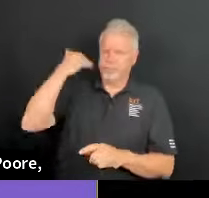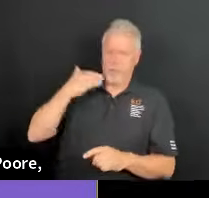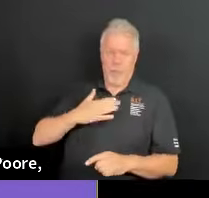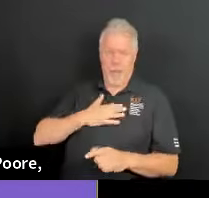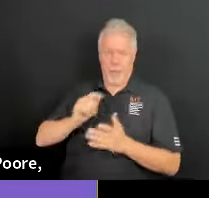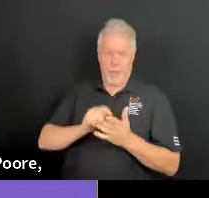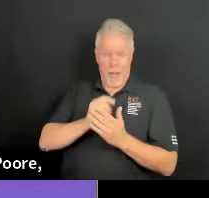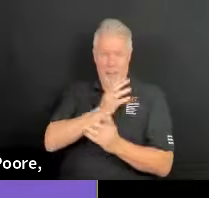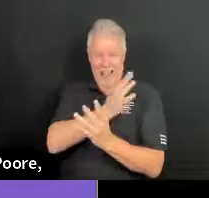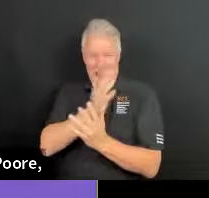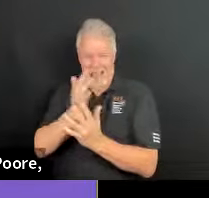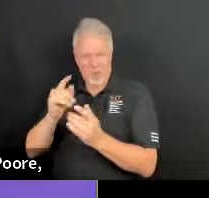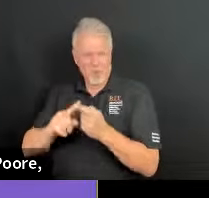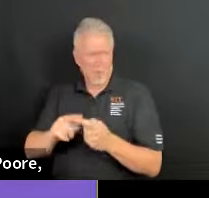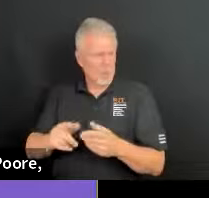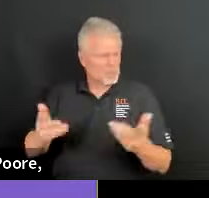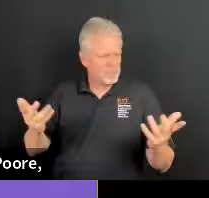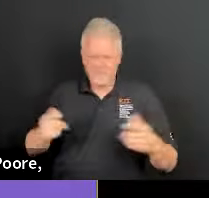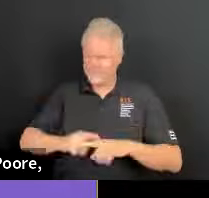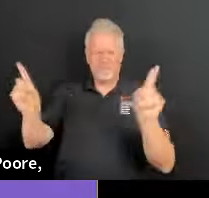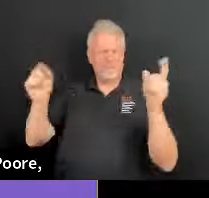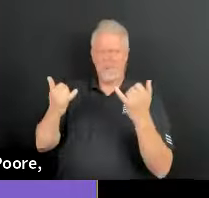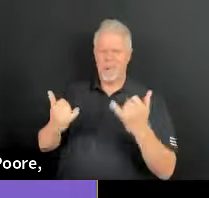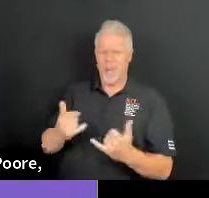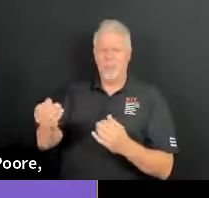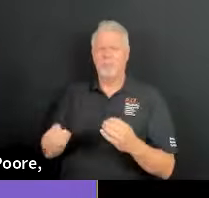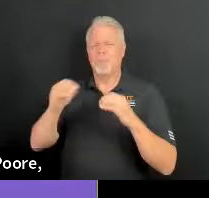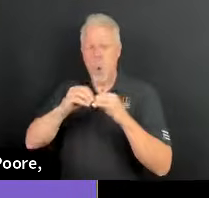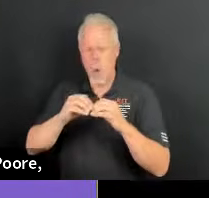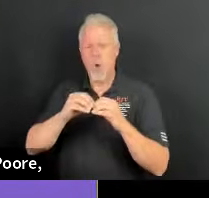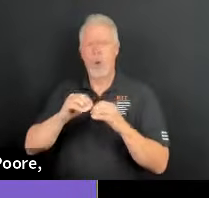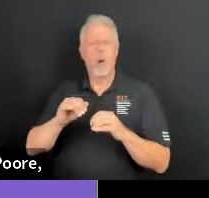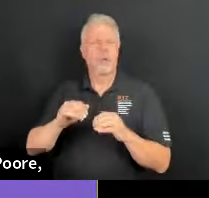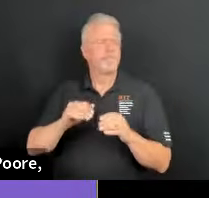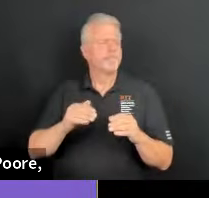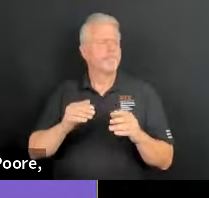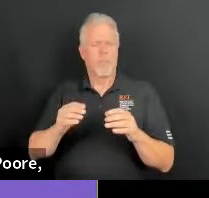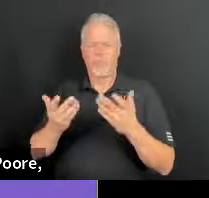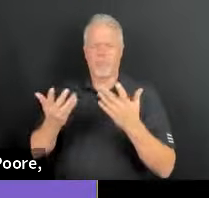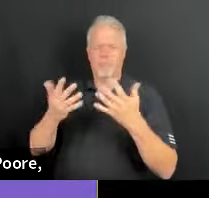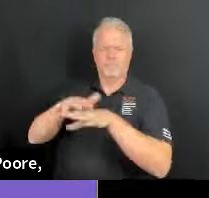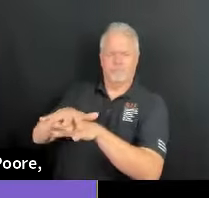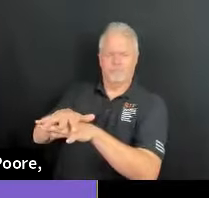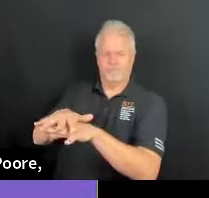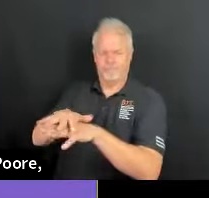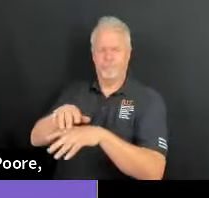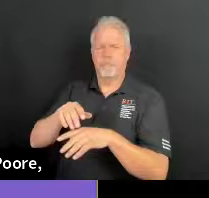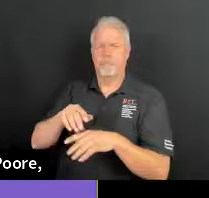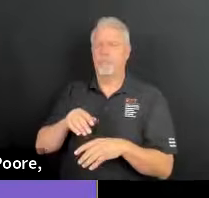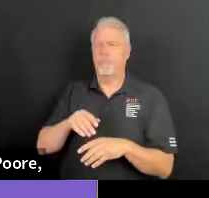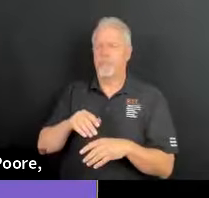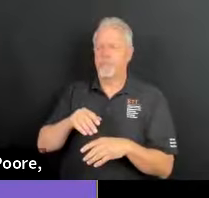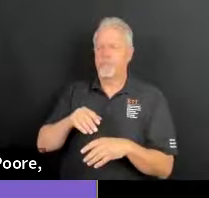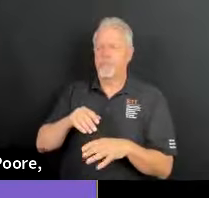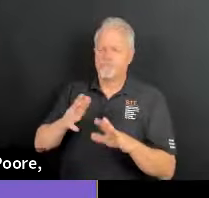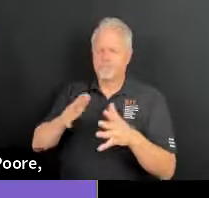Now, I would like to mention that Minnesota has changed recently. In my time to today is very different atmosphere.